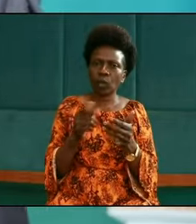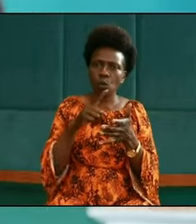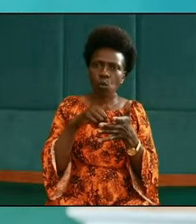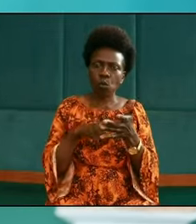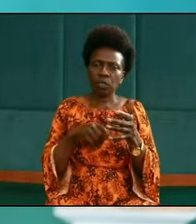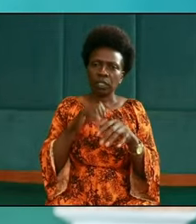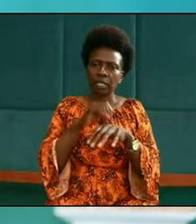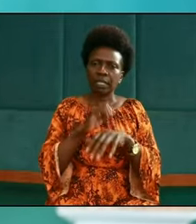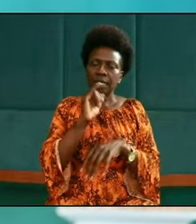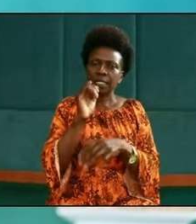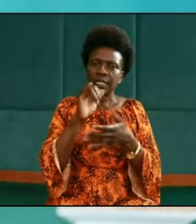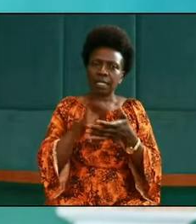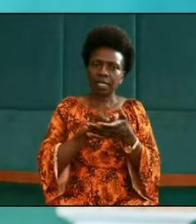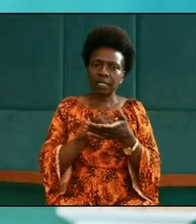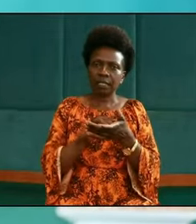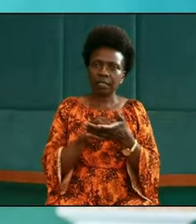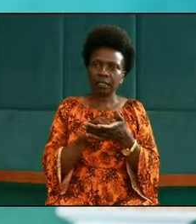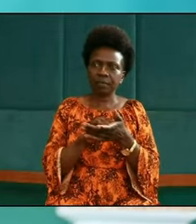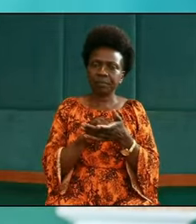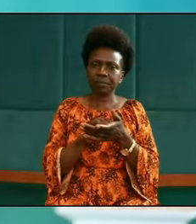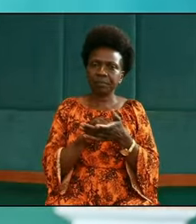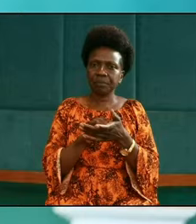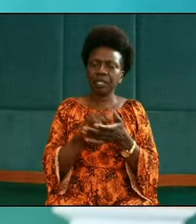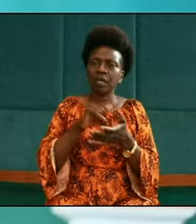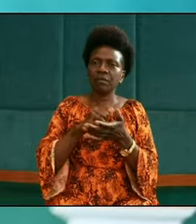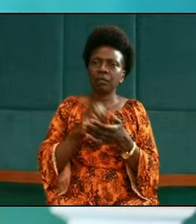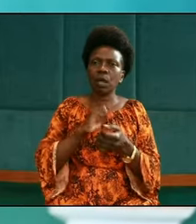what it is that informs our decision.